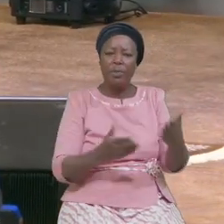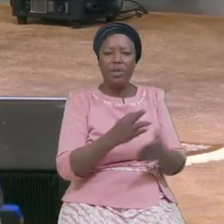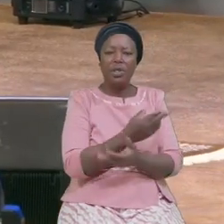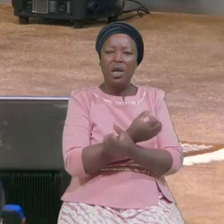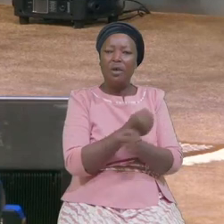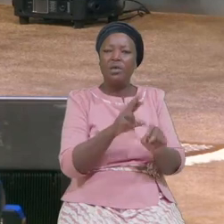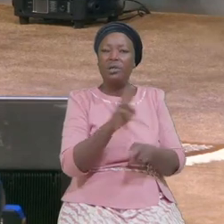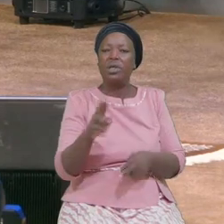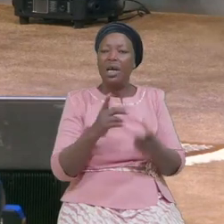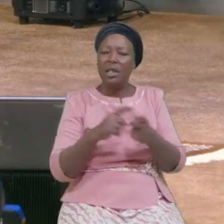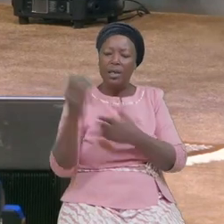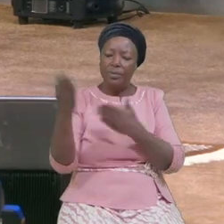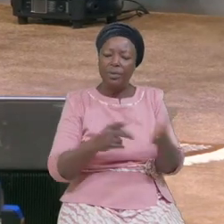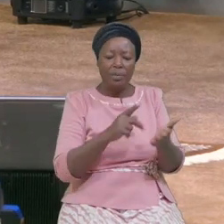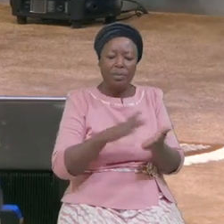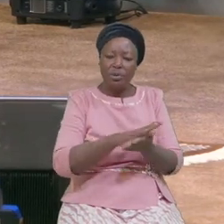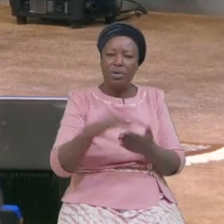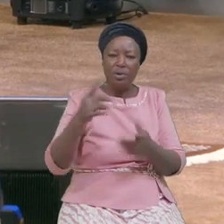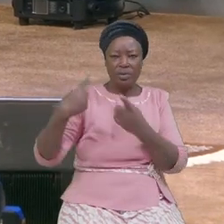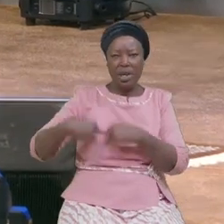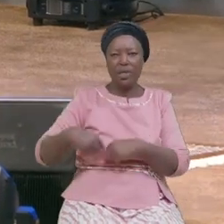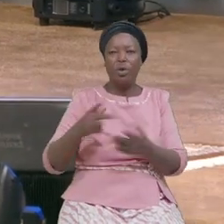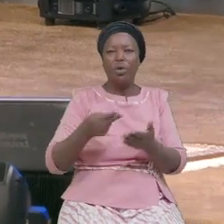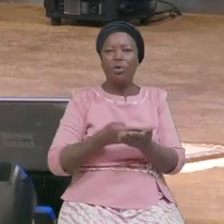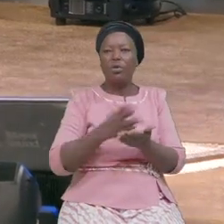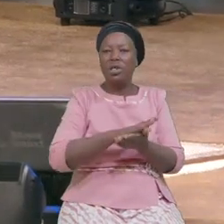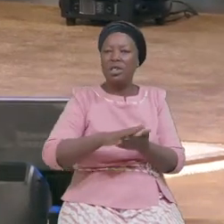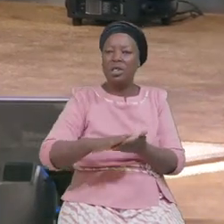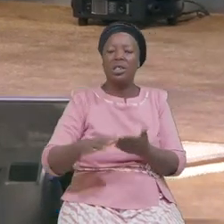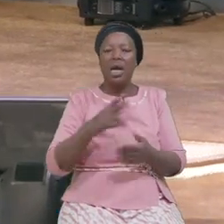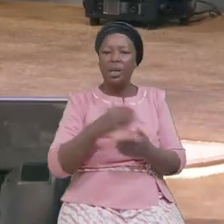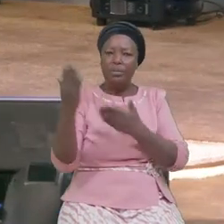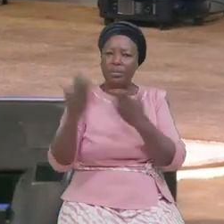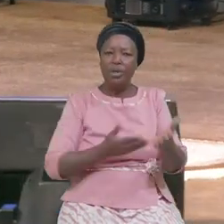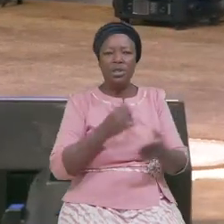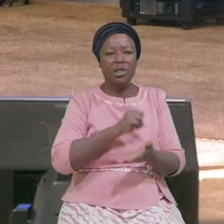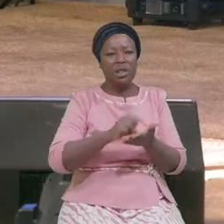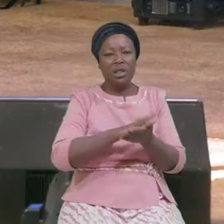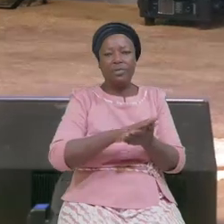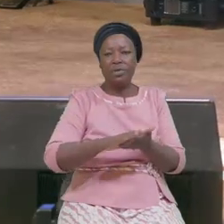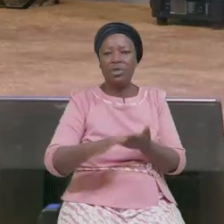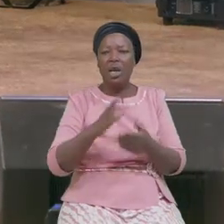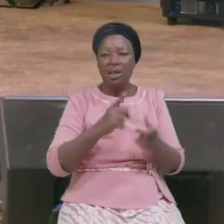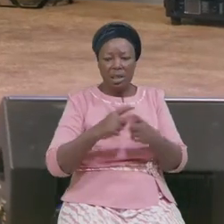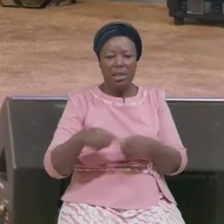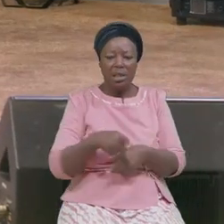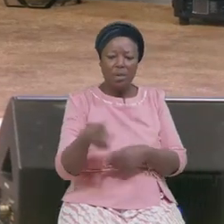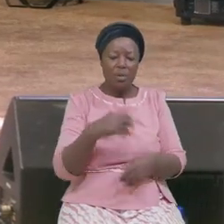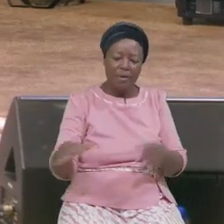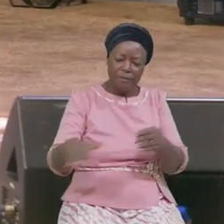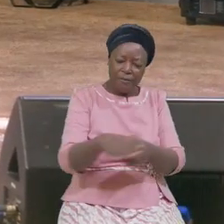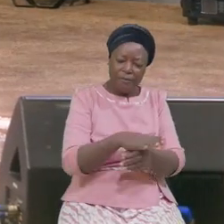it brings a purity of heart, holiness. It brings sanctification. And then they were filled with the